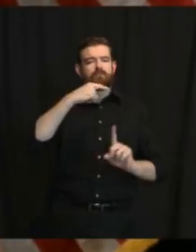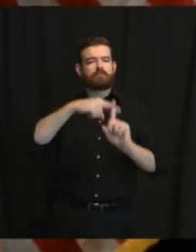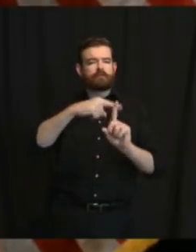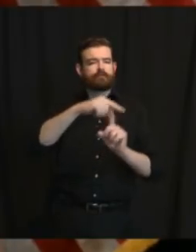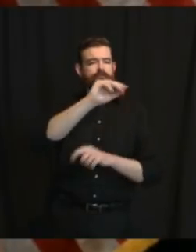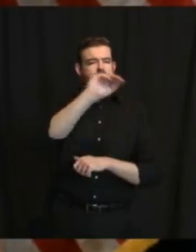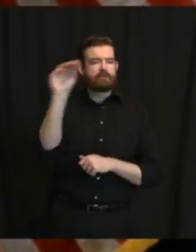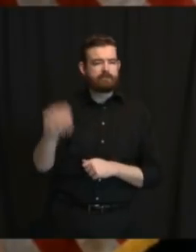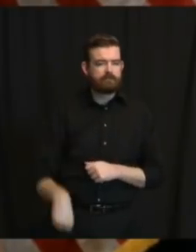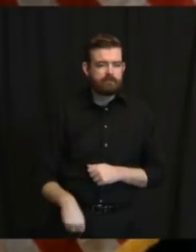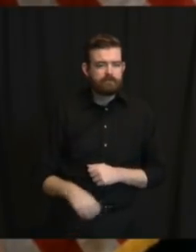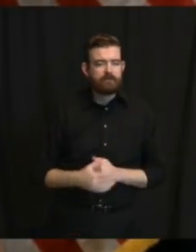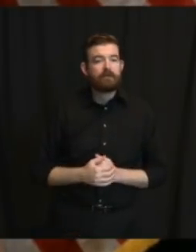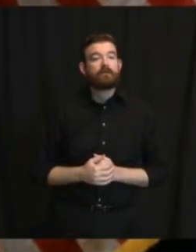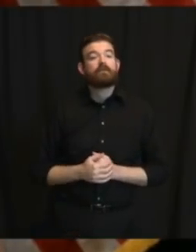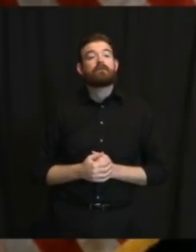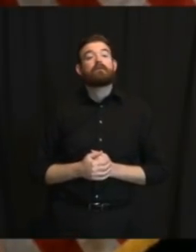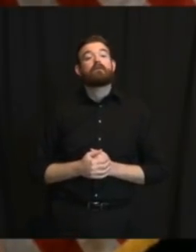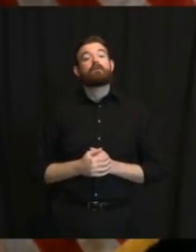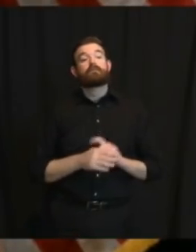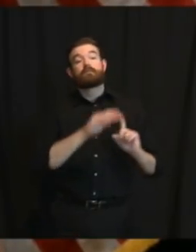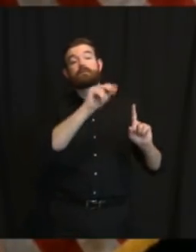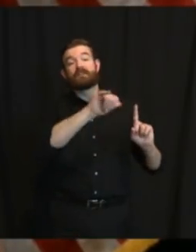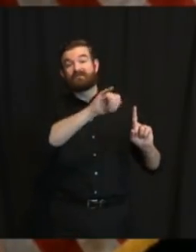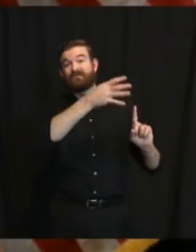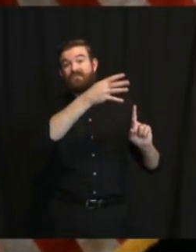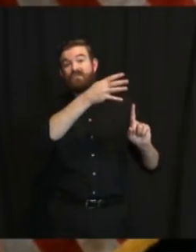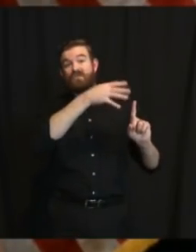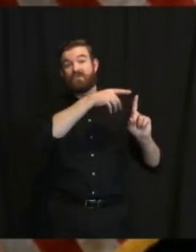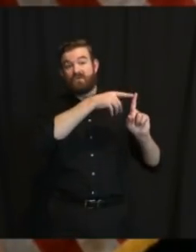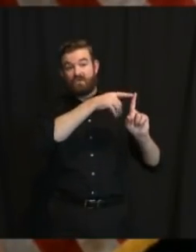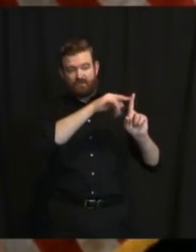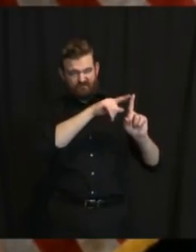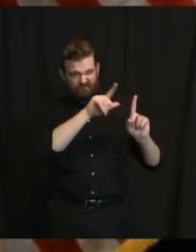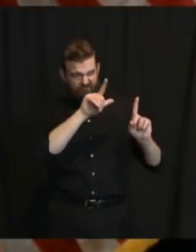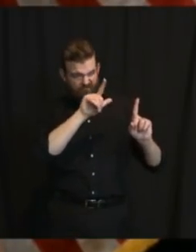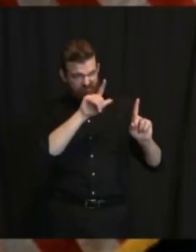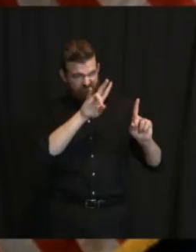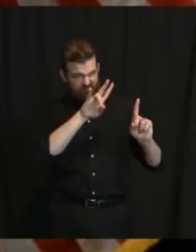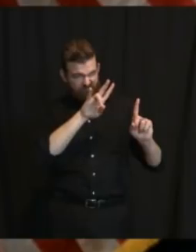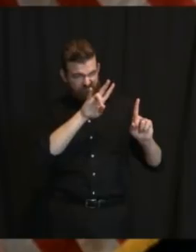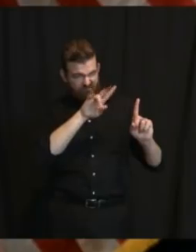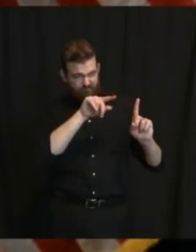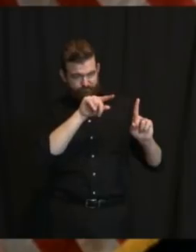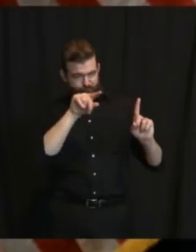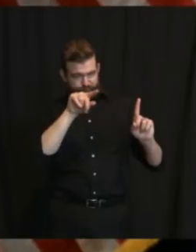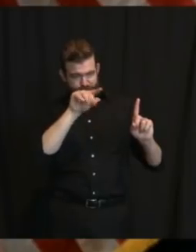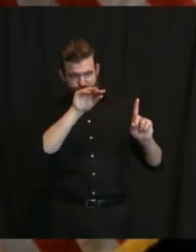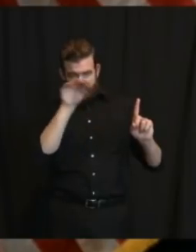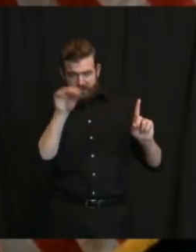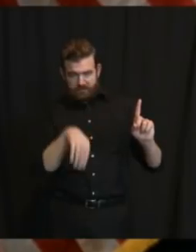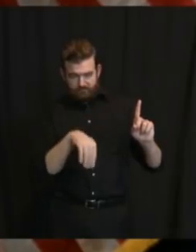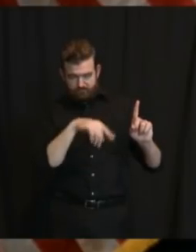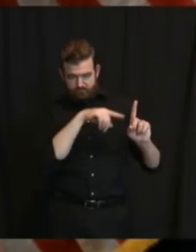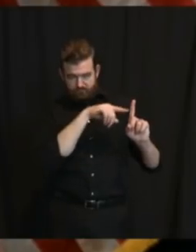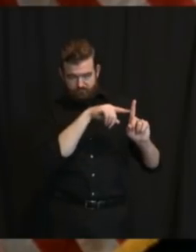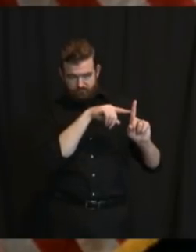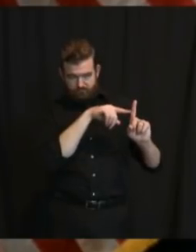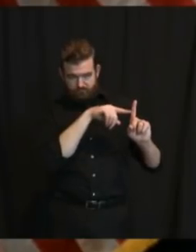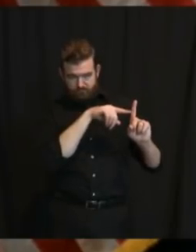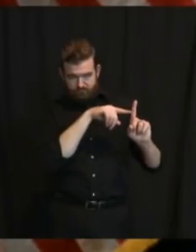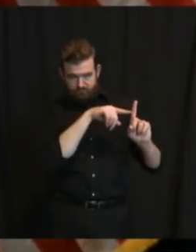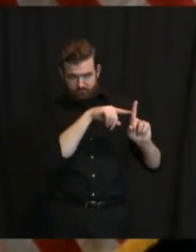It's still, even though Christina, you'll want to, even though we have said only today that we're going to begin